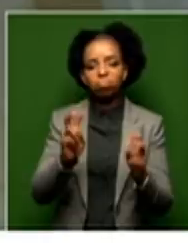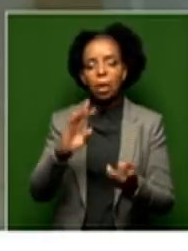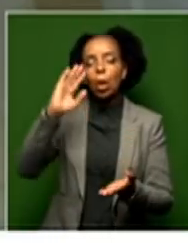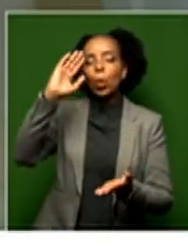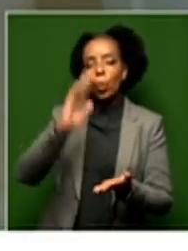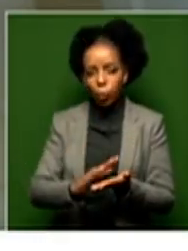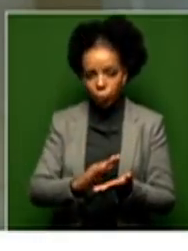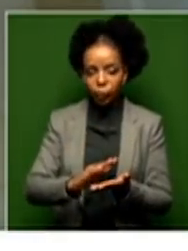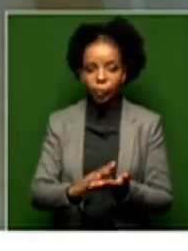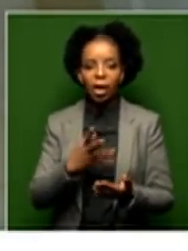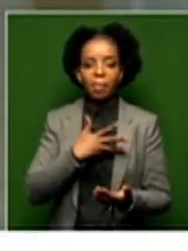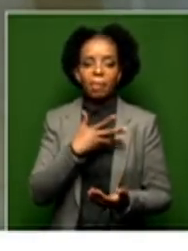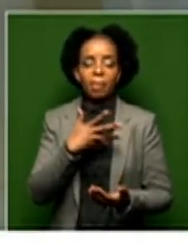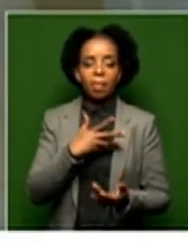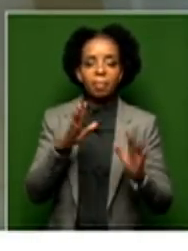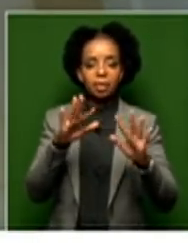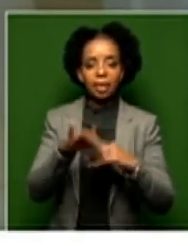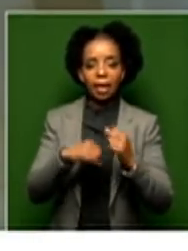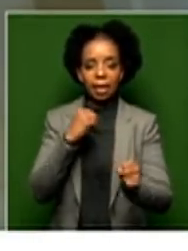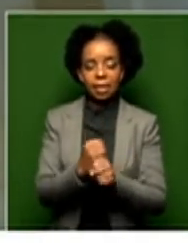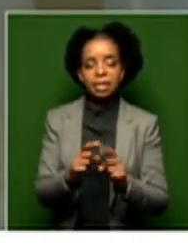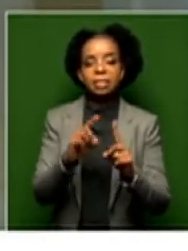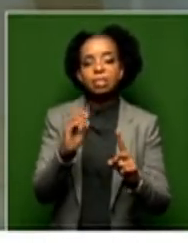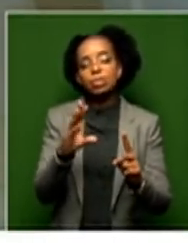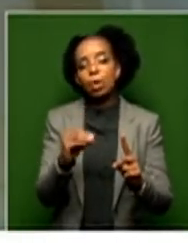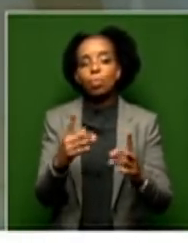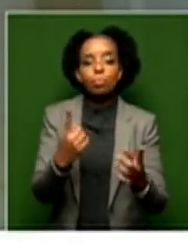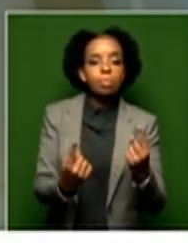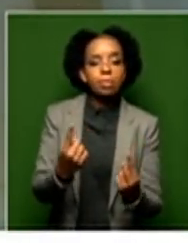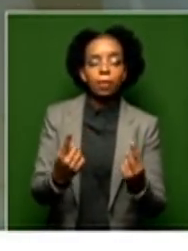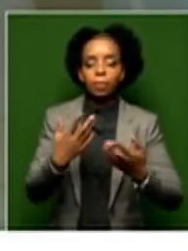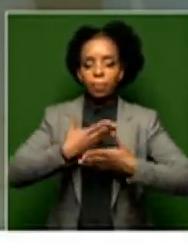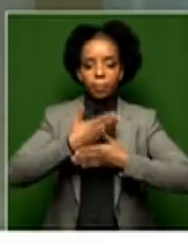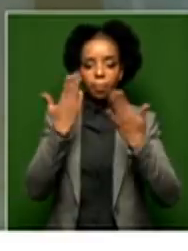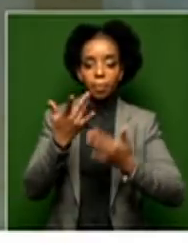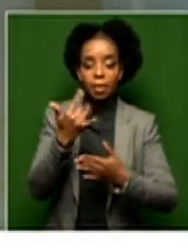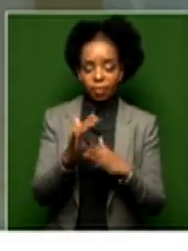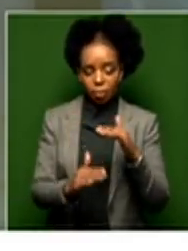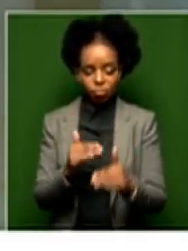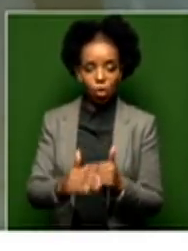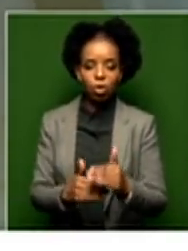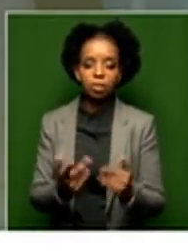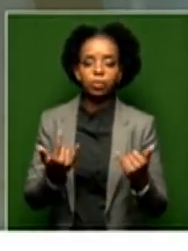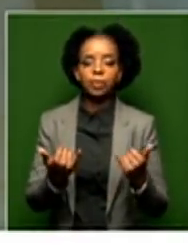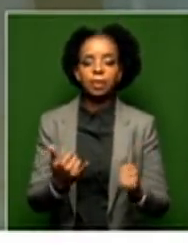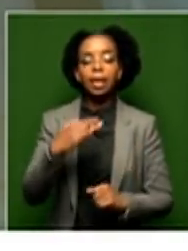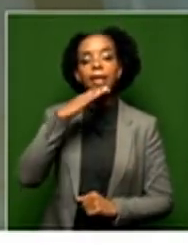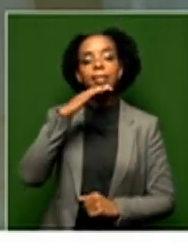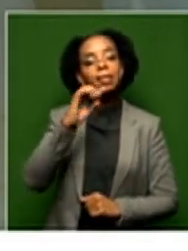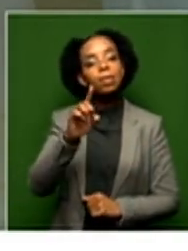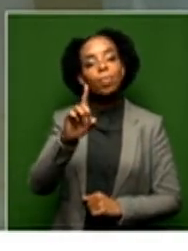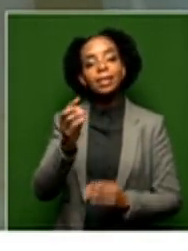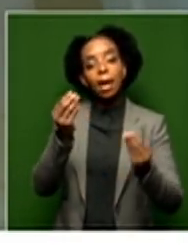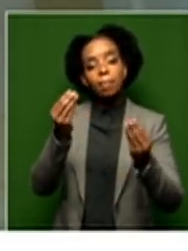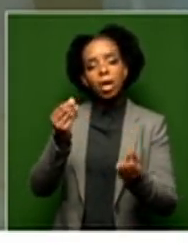years. So no, there's absolutely no doubt that if we go out to a competitive bidding process today, the prices will be